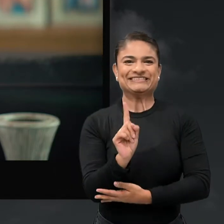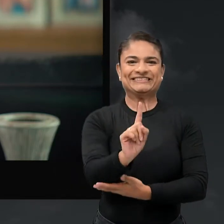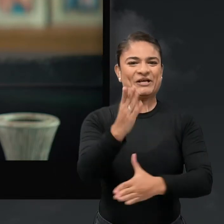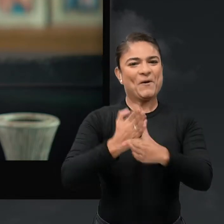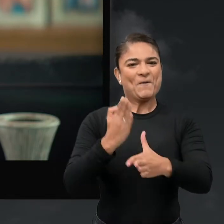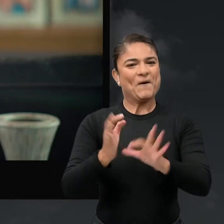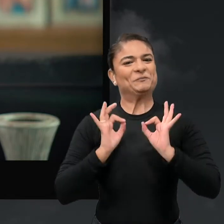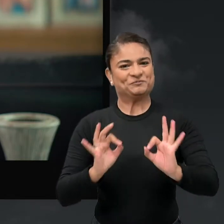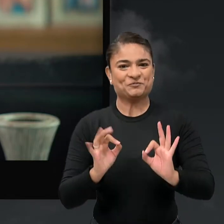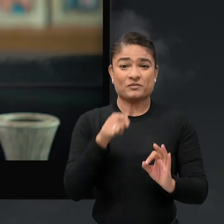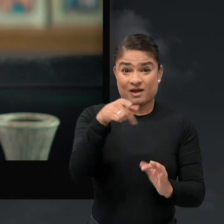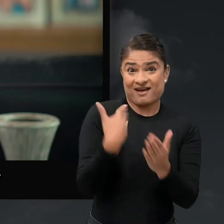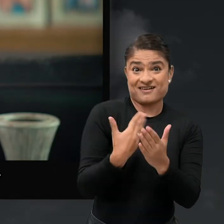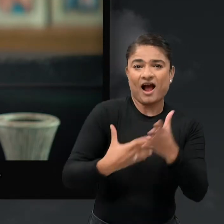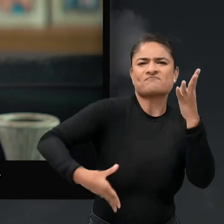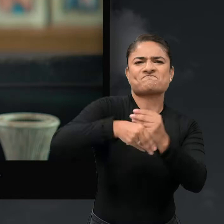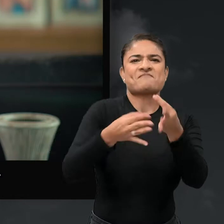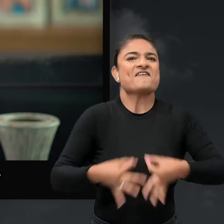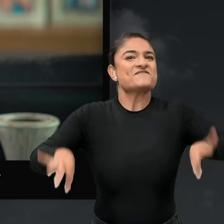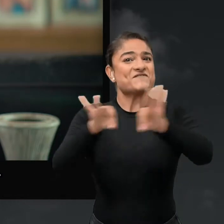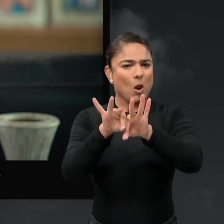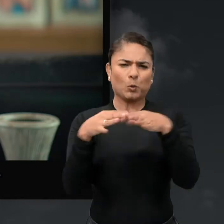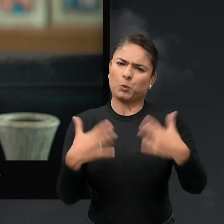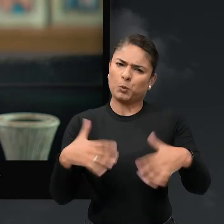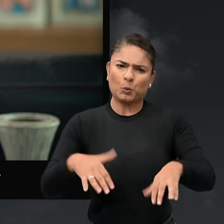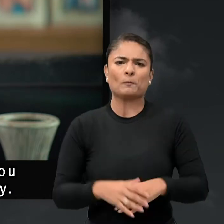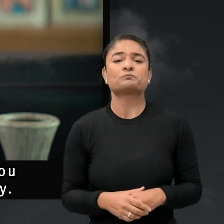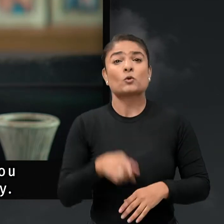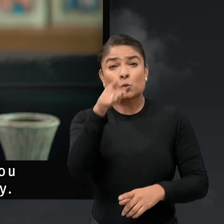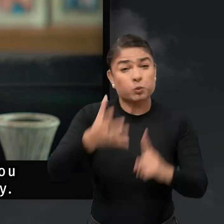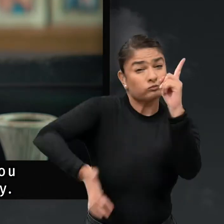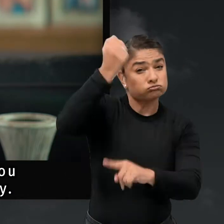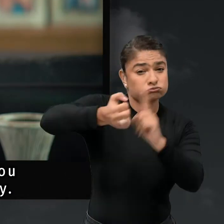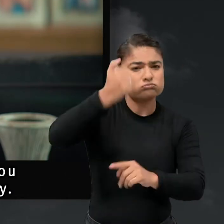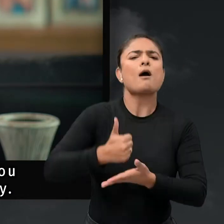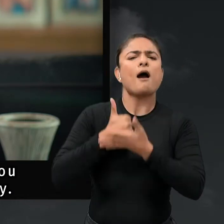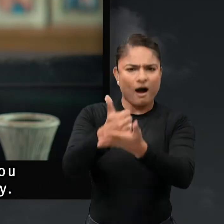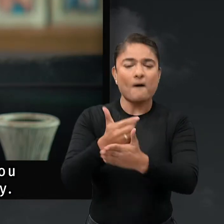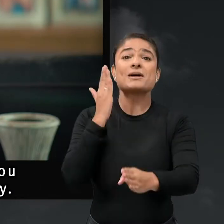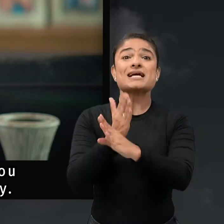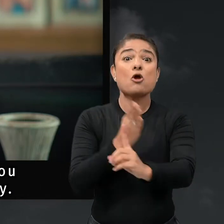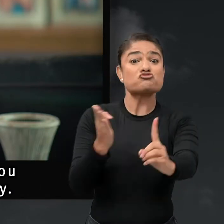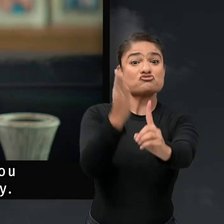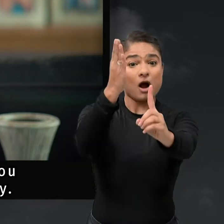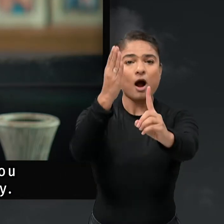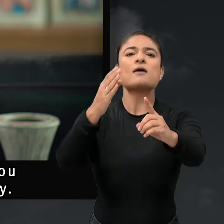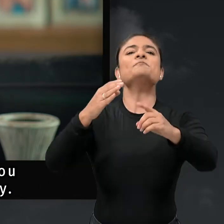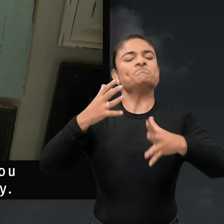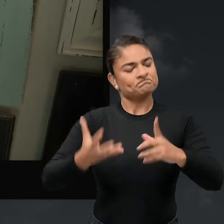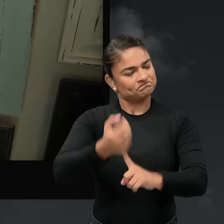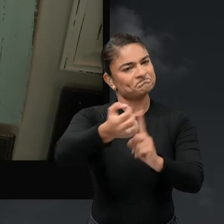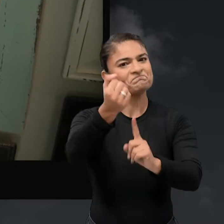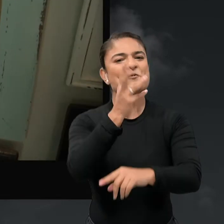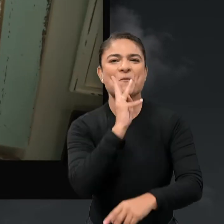character, tenacity, a smile on your face, and really being able to add value. That'll make you succeed and help you with your career growth